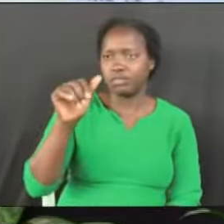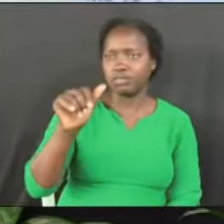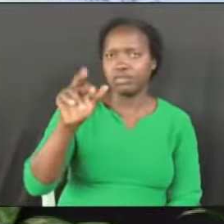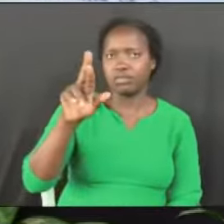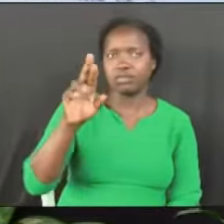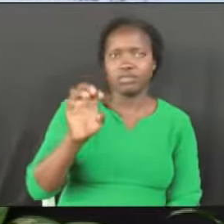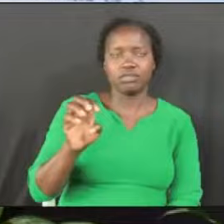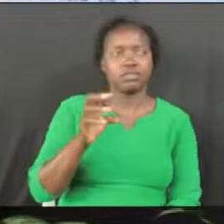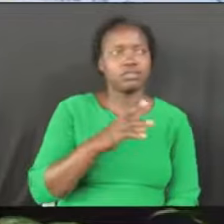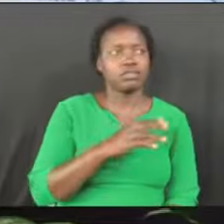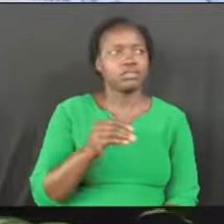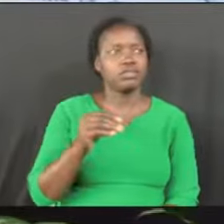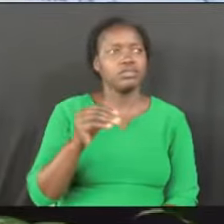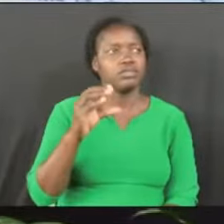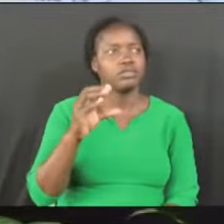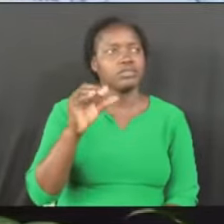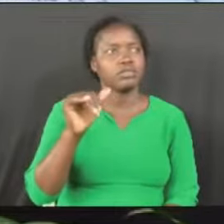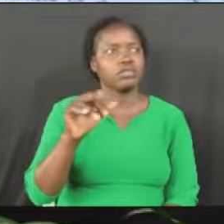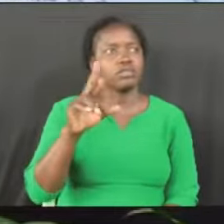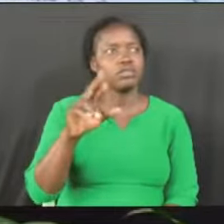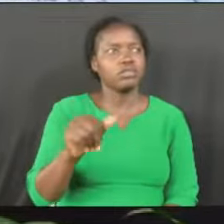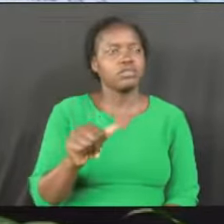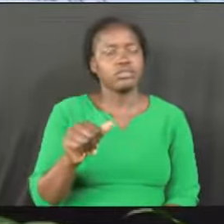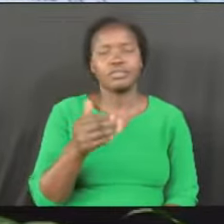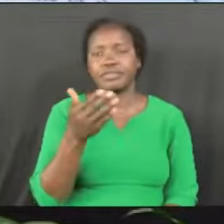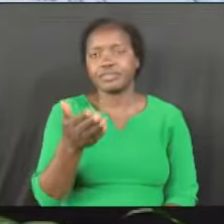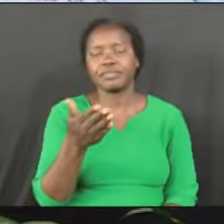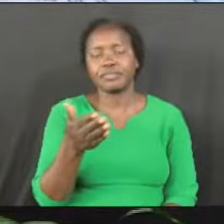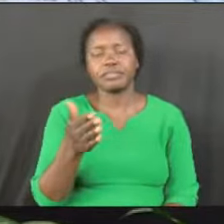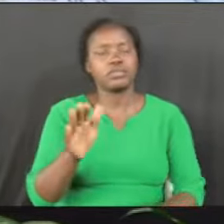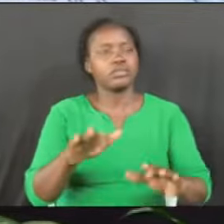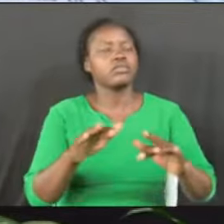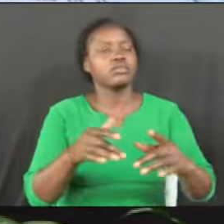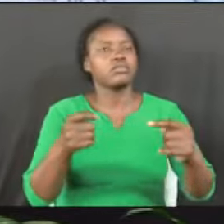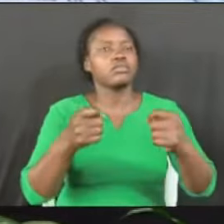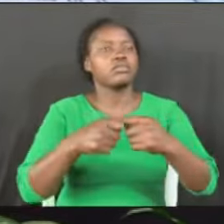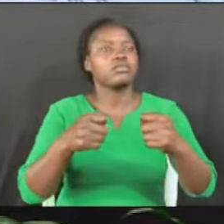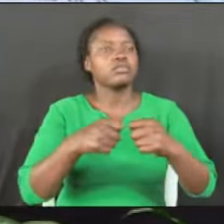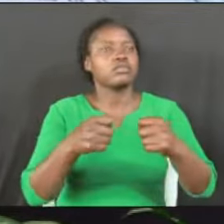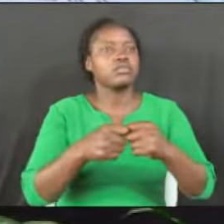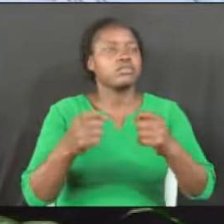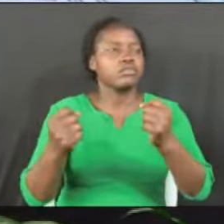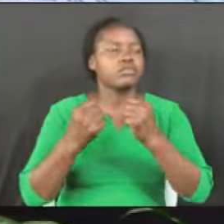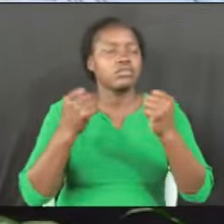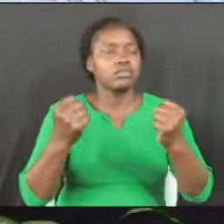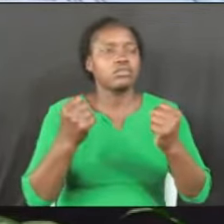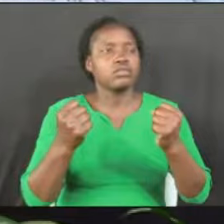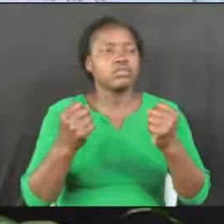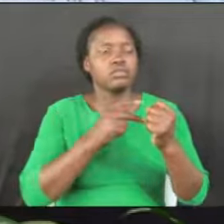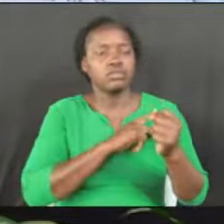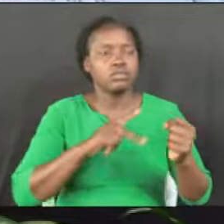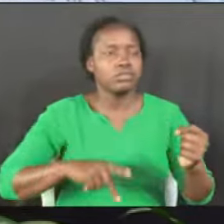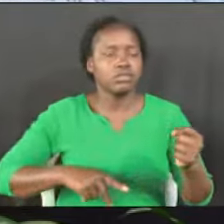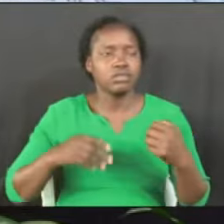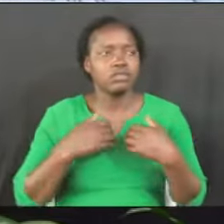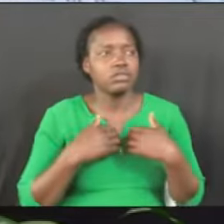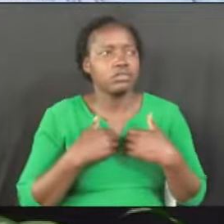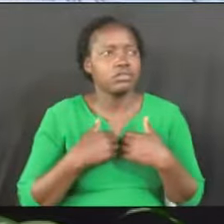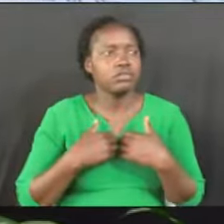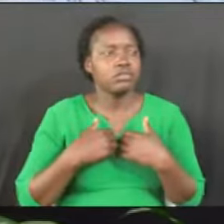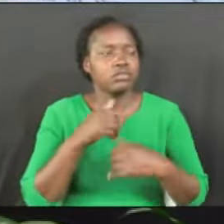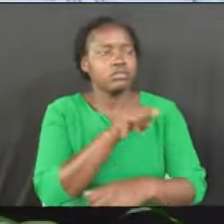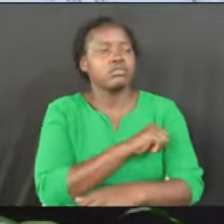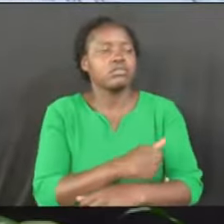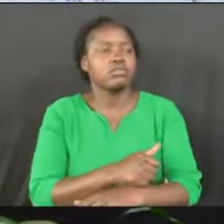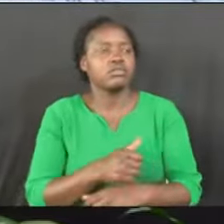they are there to quell a quarrel. The king has power. The king has authority. authority. And